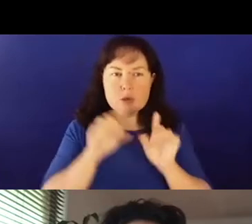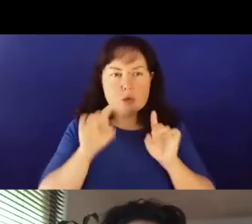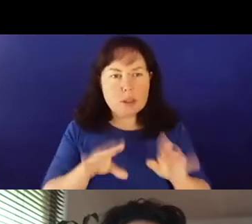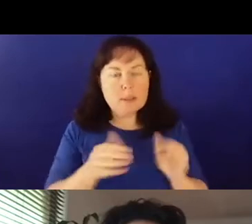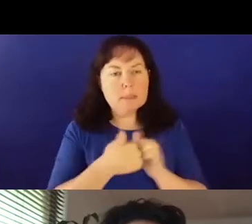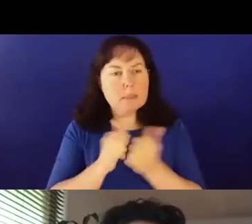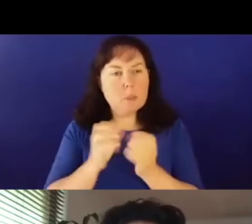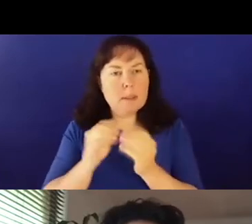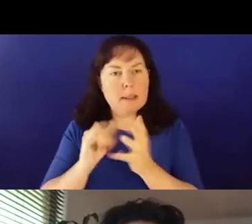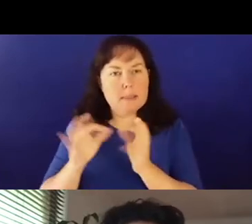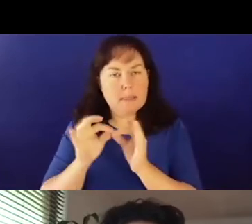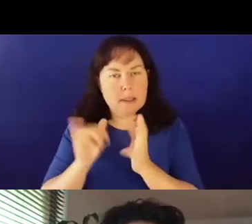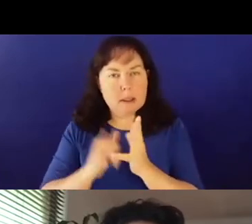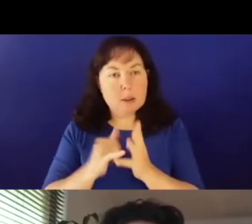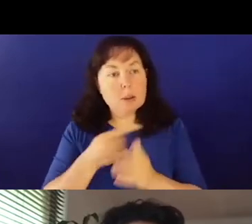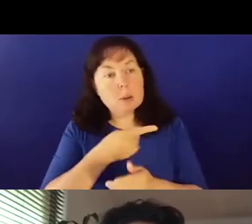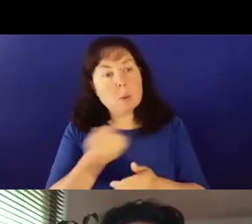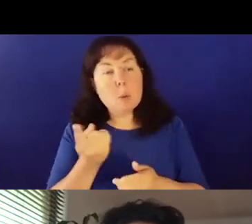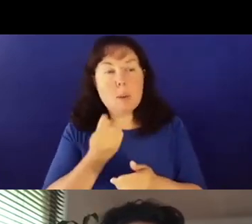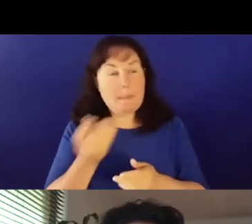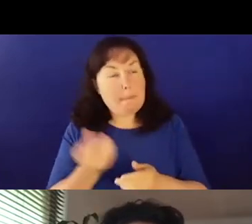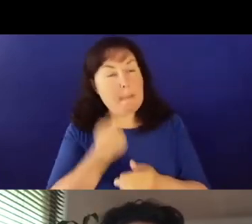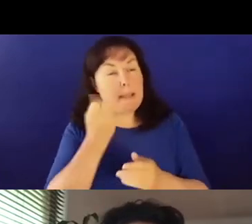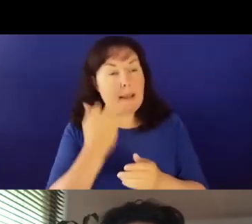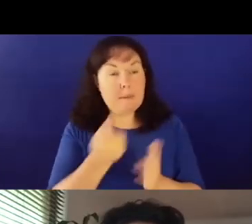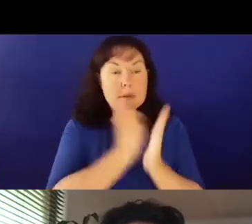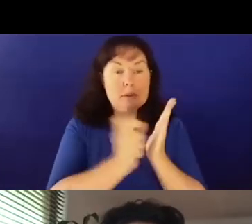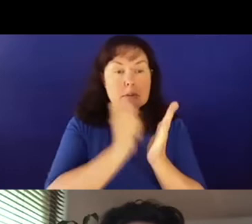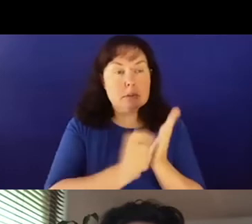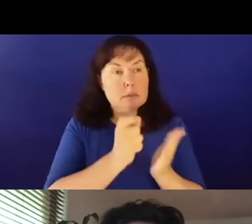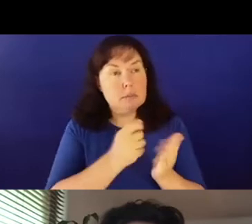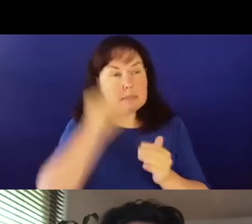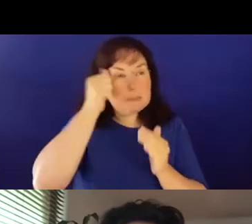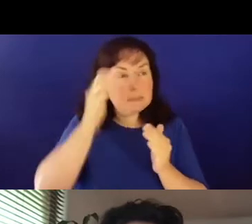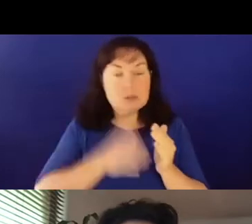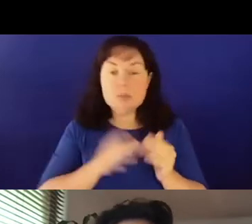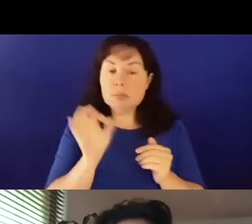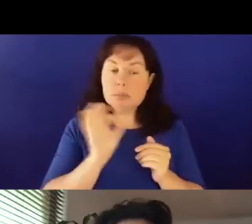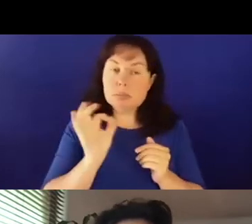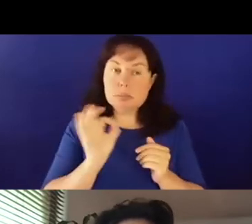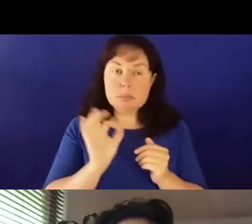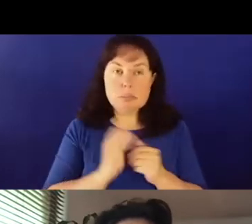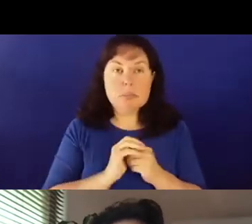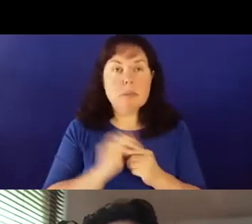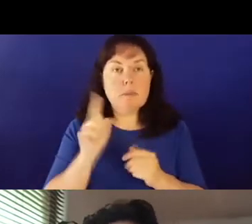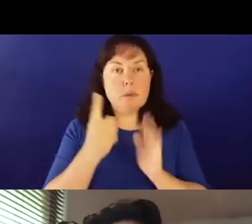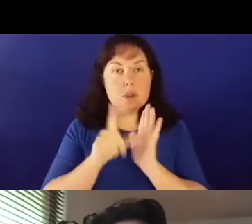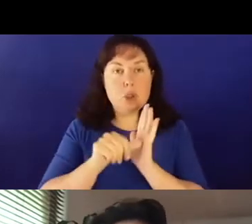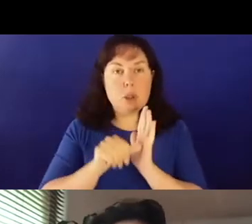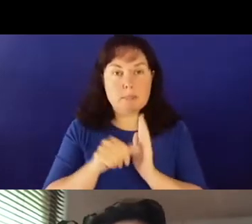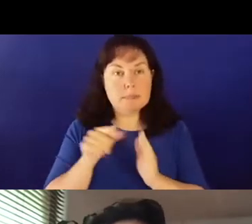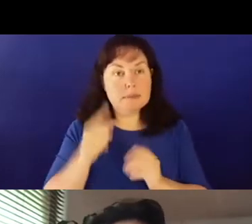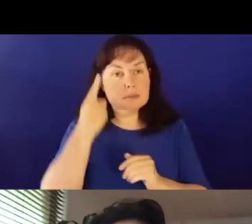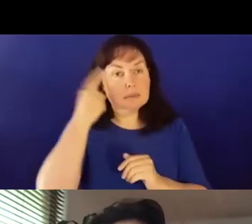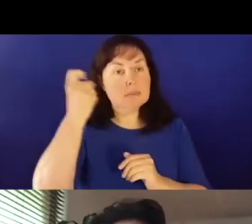but also there's not a need for experience, particularly on the writing side of things. So the first time this initiative ran, we held a workshop in person. We